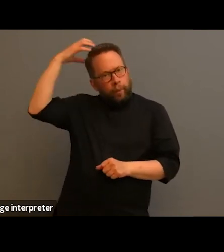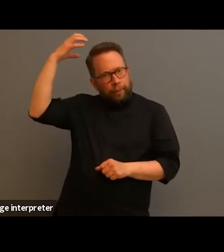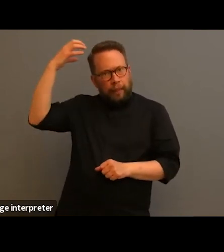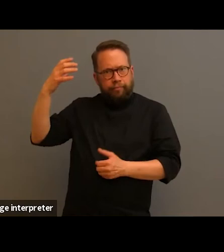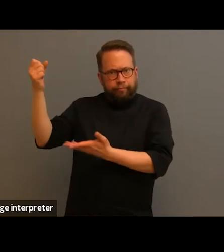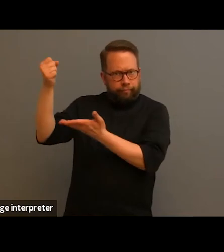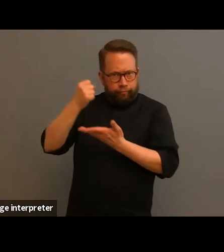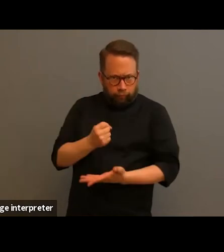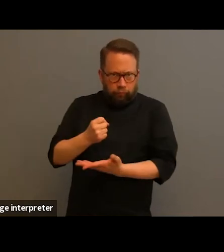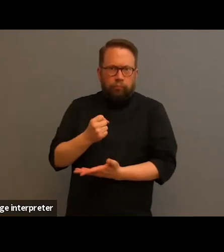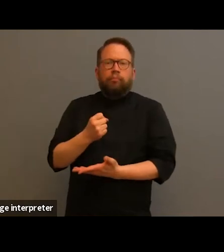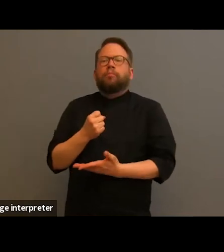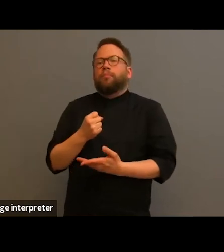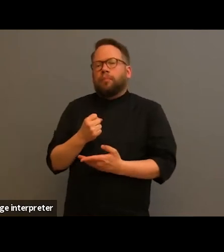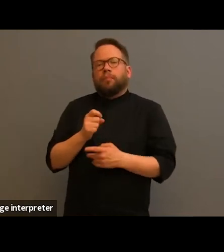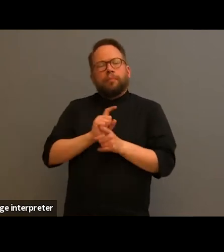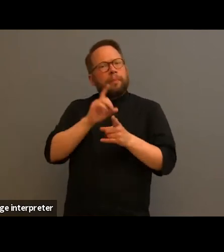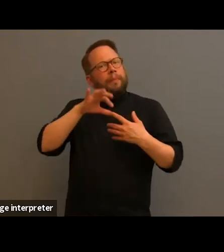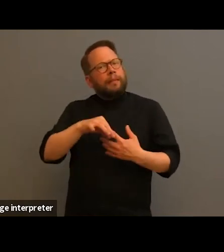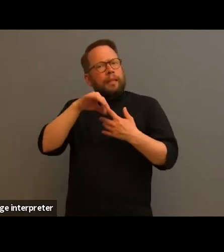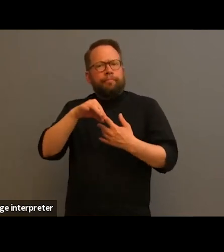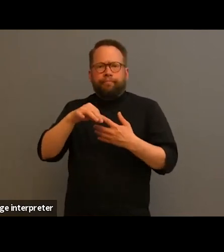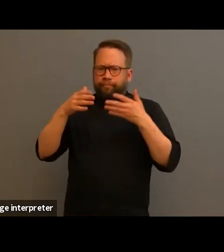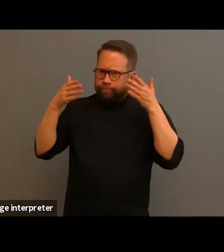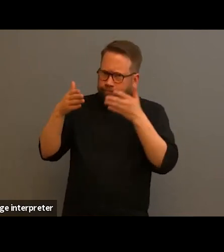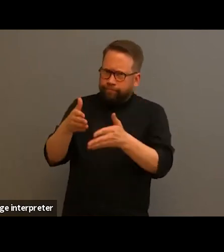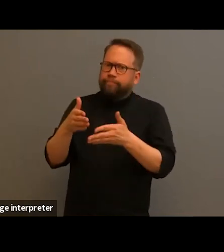Directorate for Children, Youth and Family Affairs.